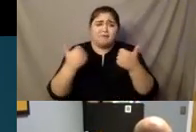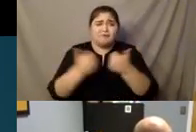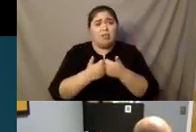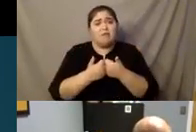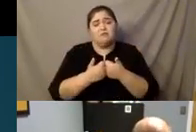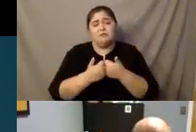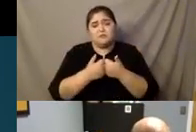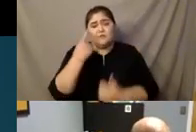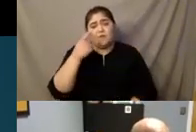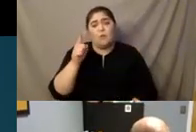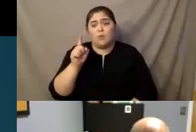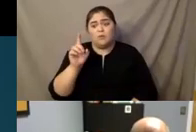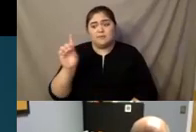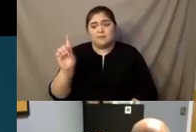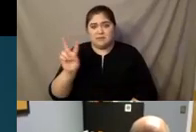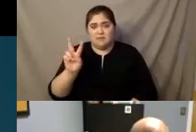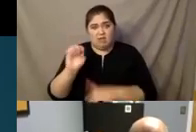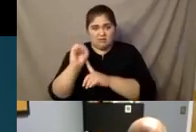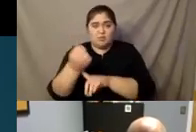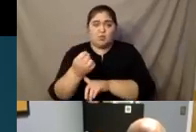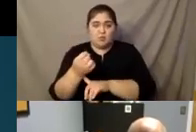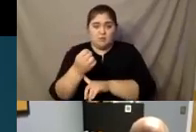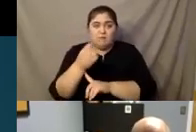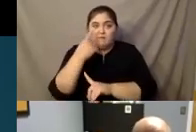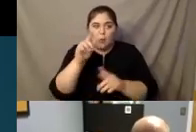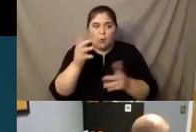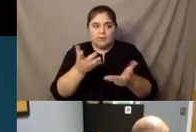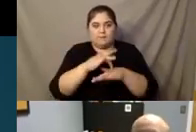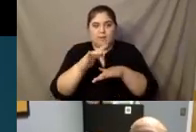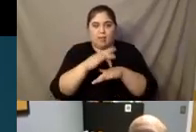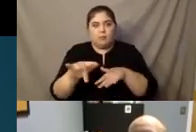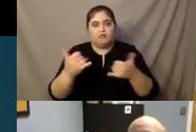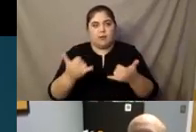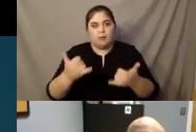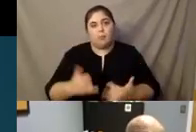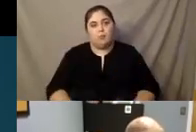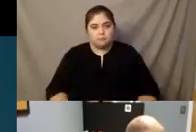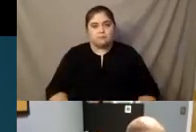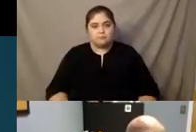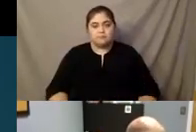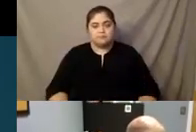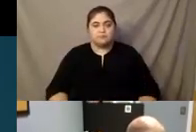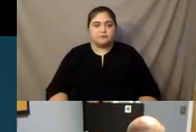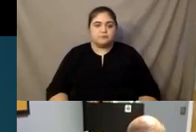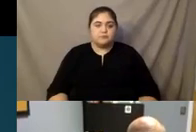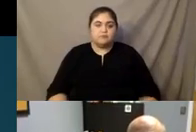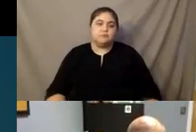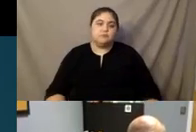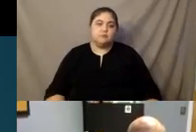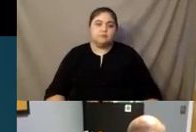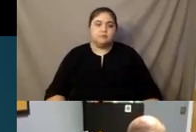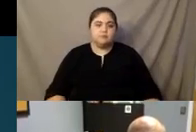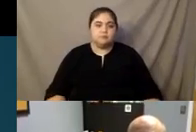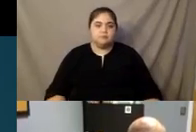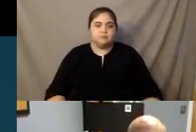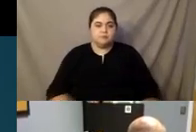domestic scenario in terms of what is available to us at this time. Next slide, please.